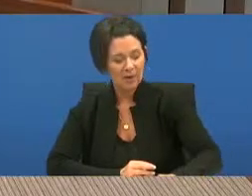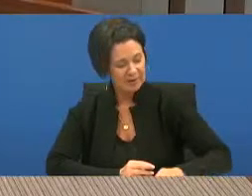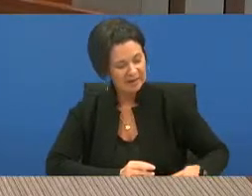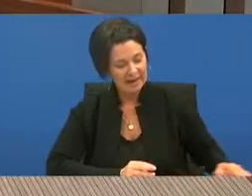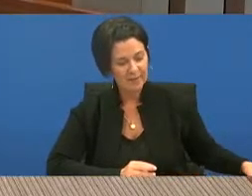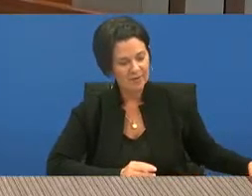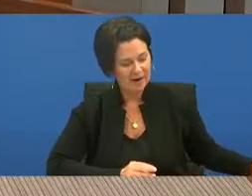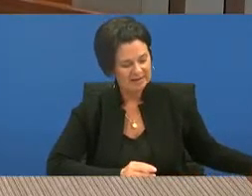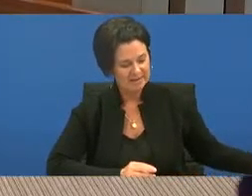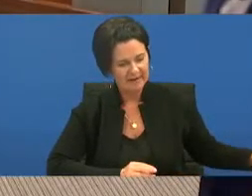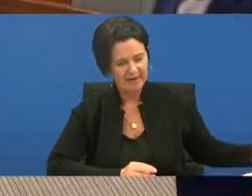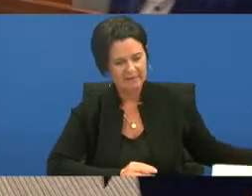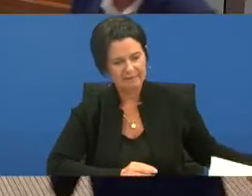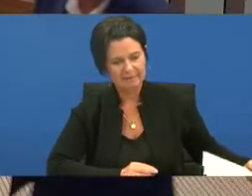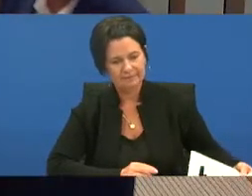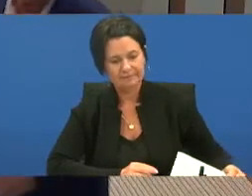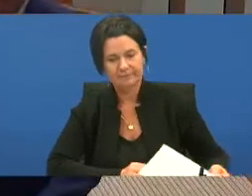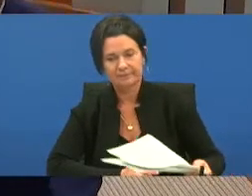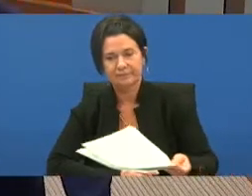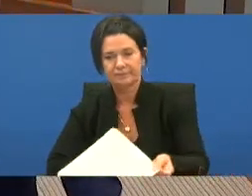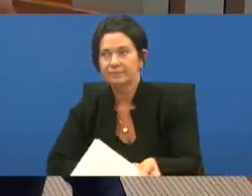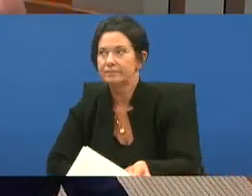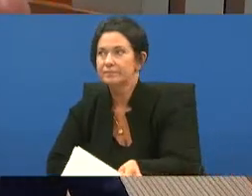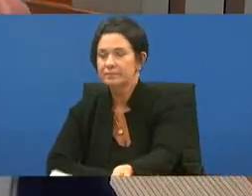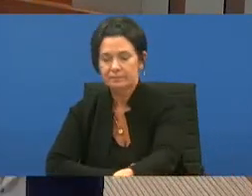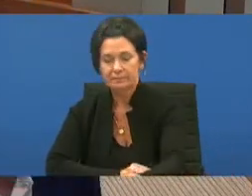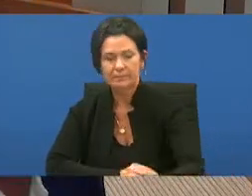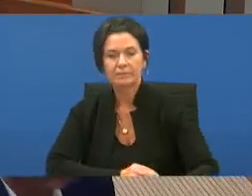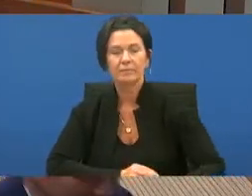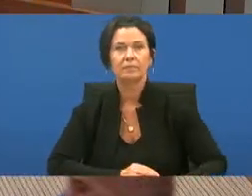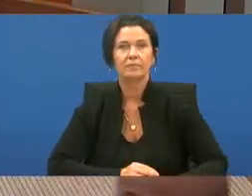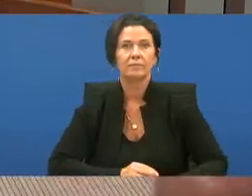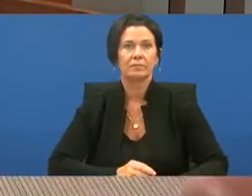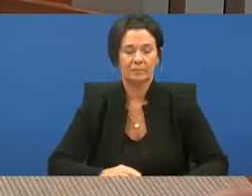open dialogue, discussion in public